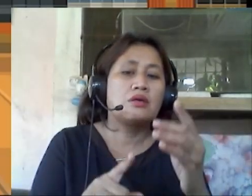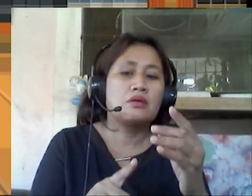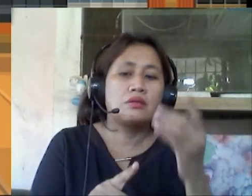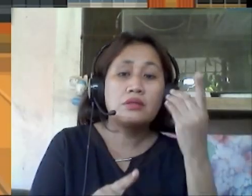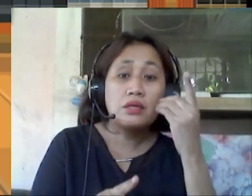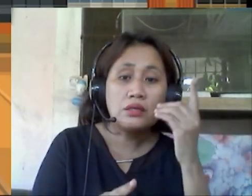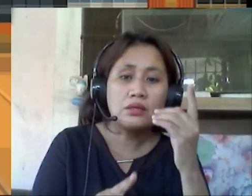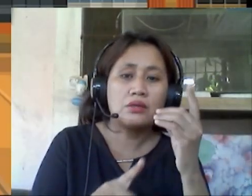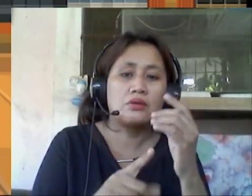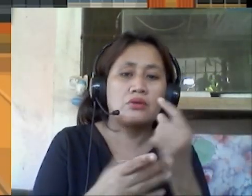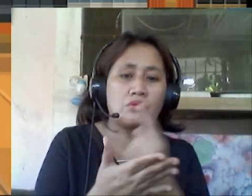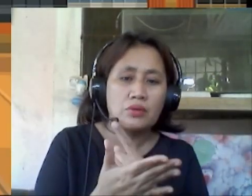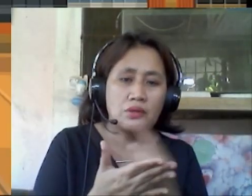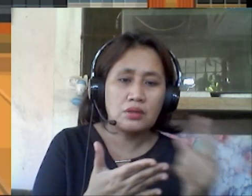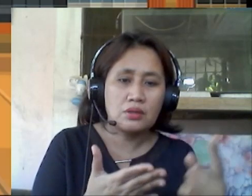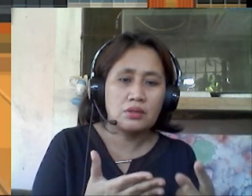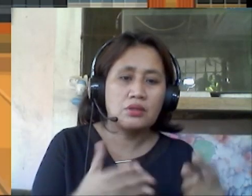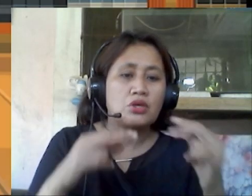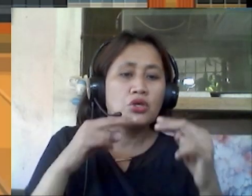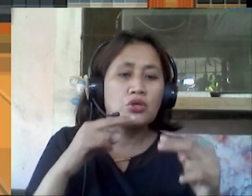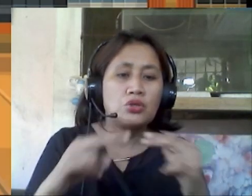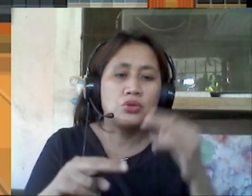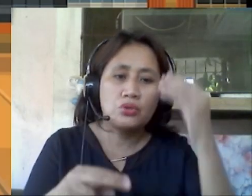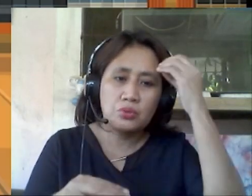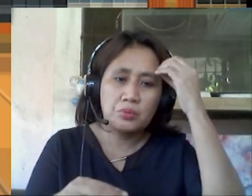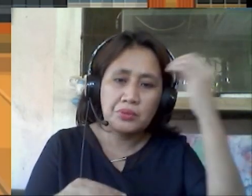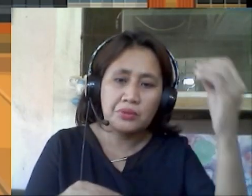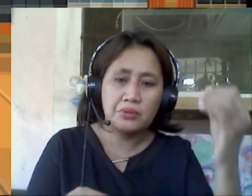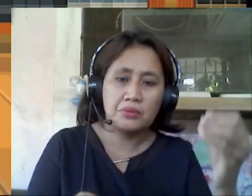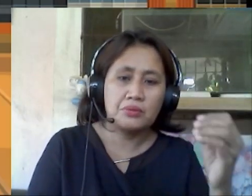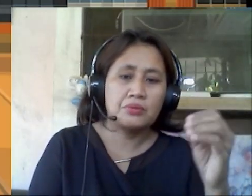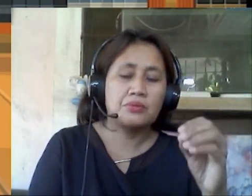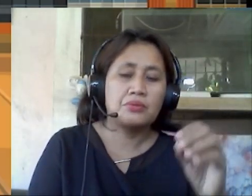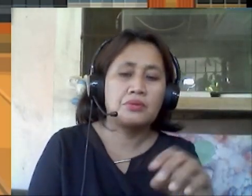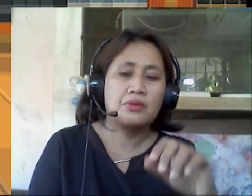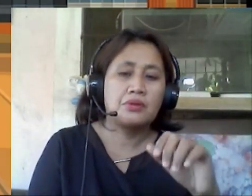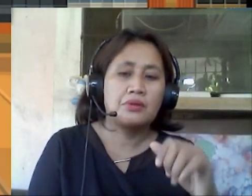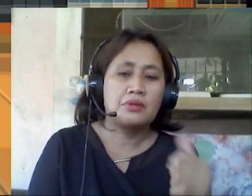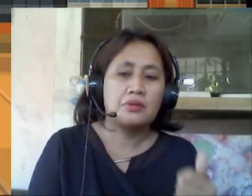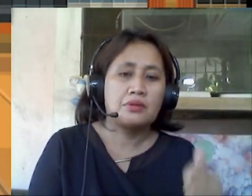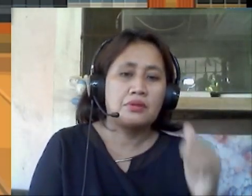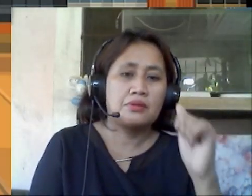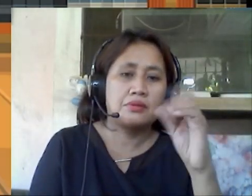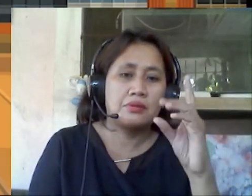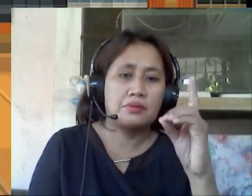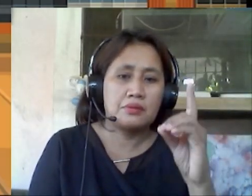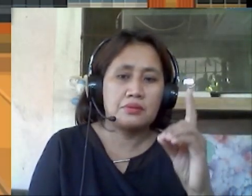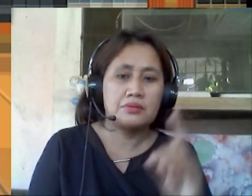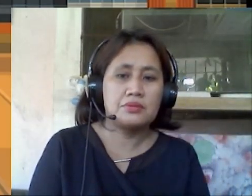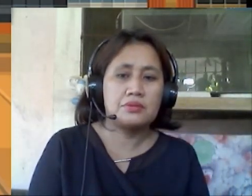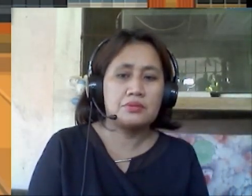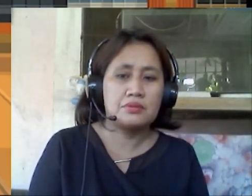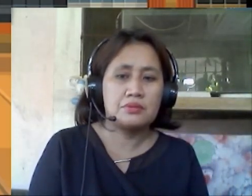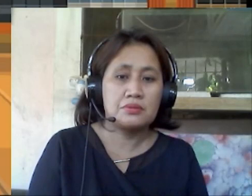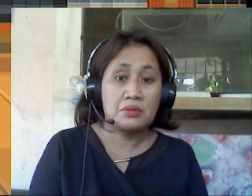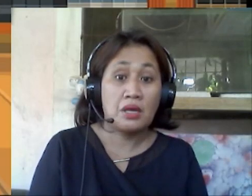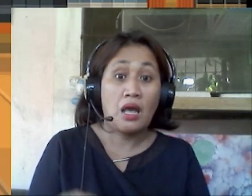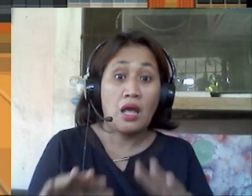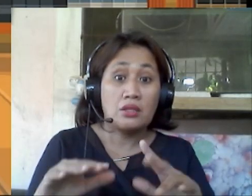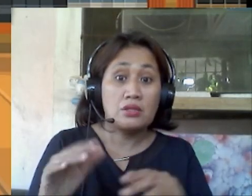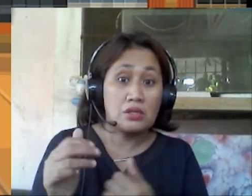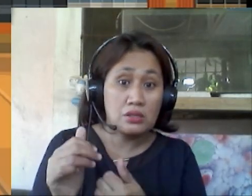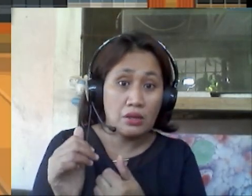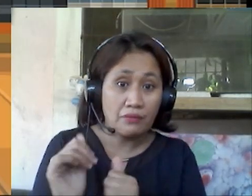containing news, opinions, features, and advertisements. This is the format in writing a